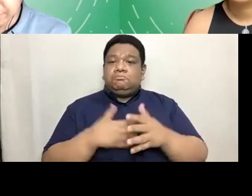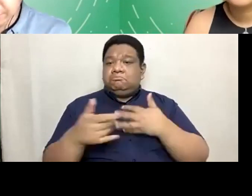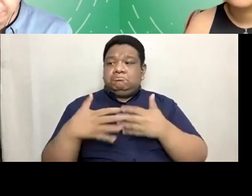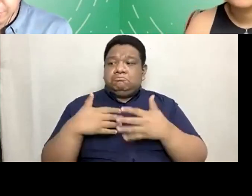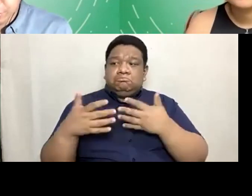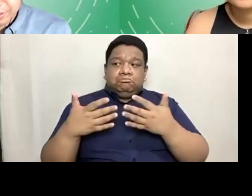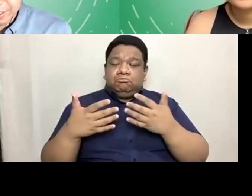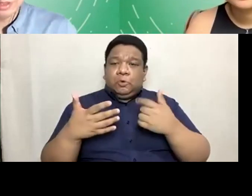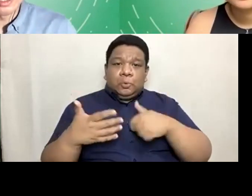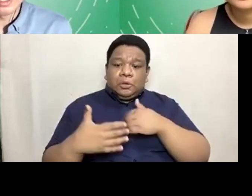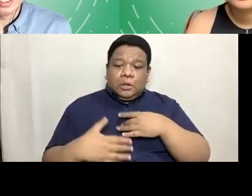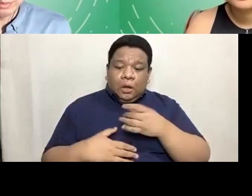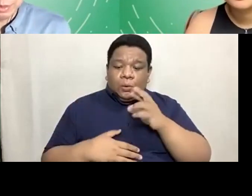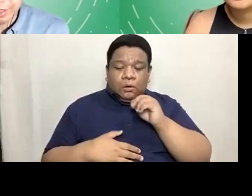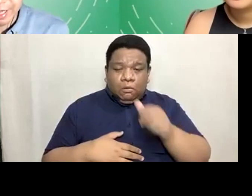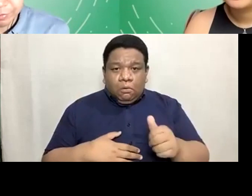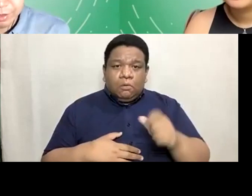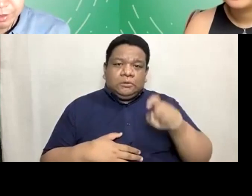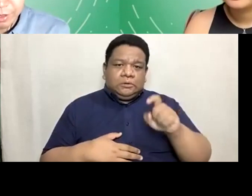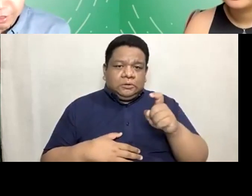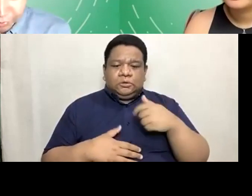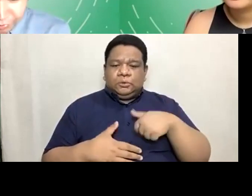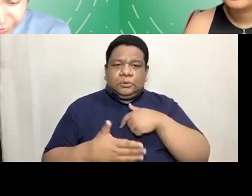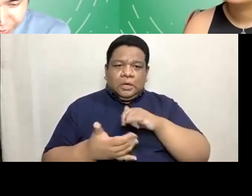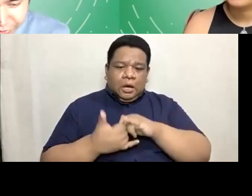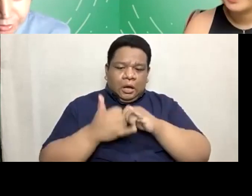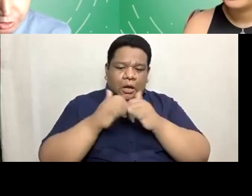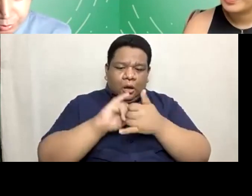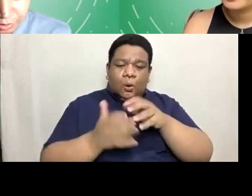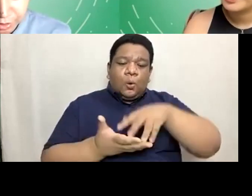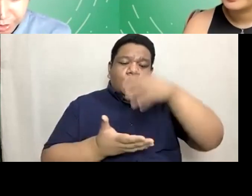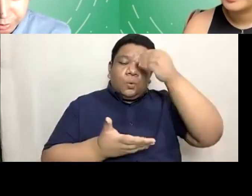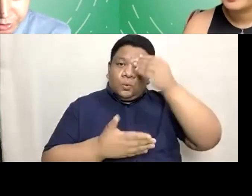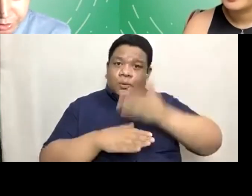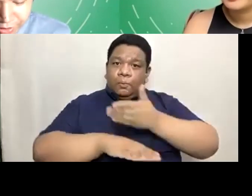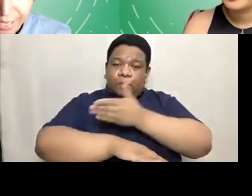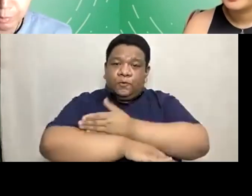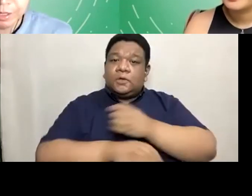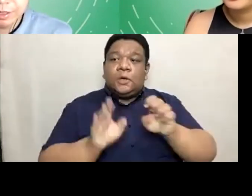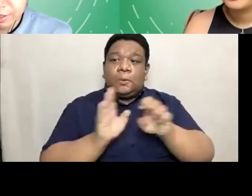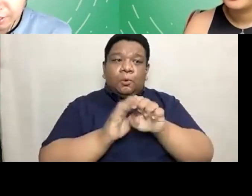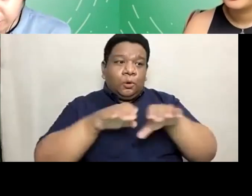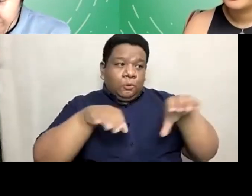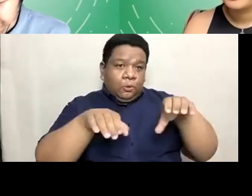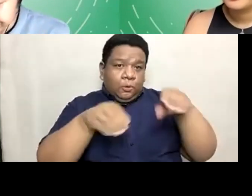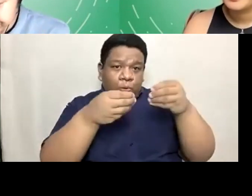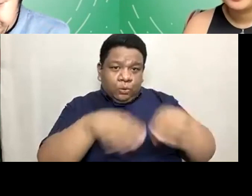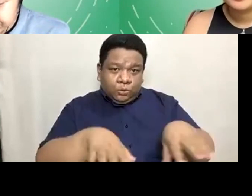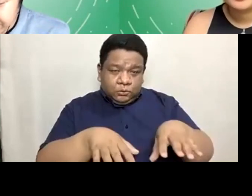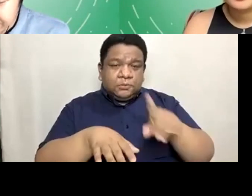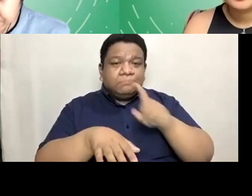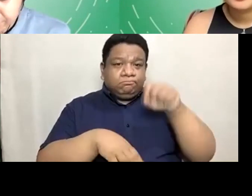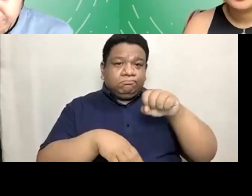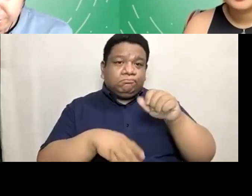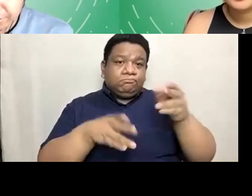not, humans have to learn and improve and adapt. If certain jobs are lost, which does happen, um,